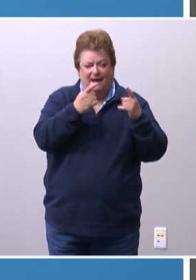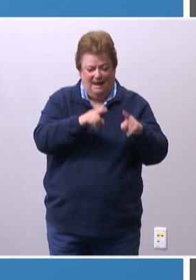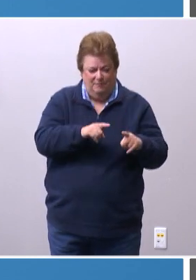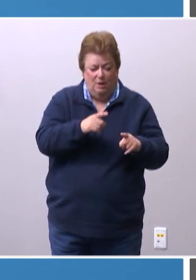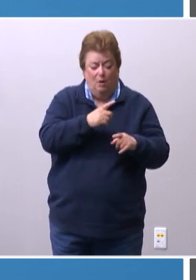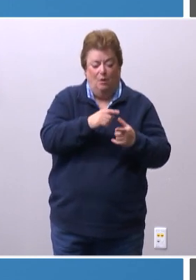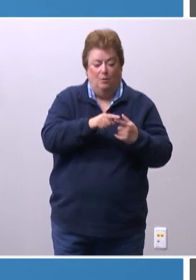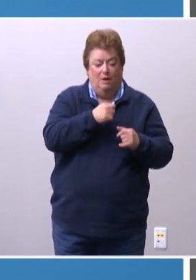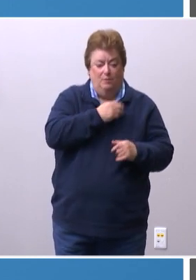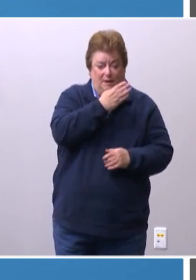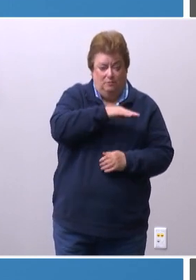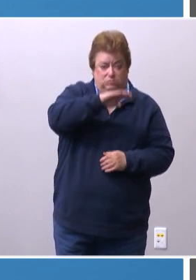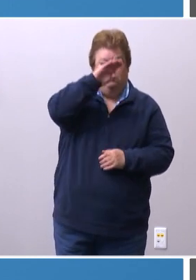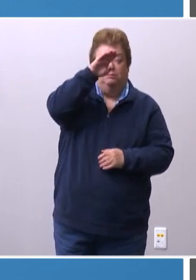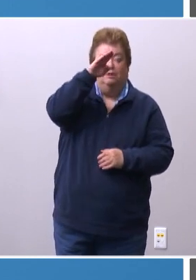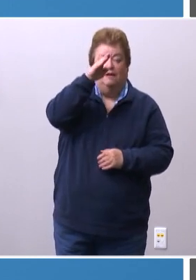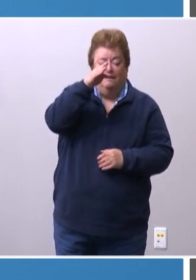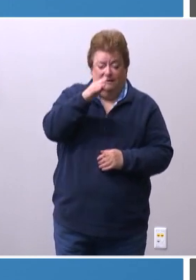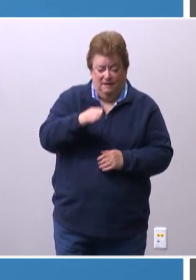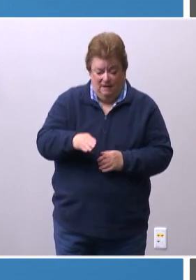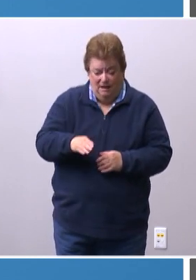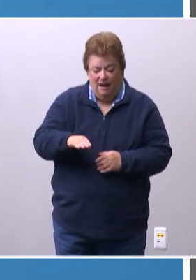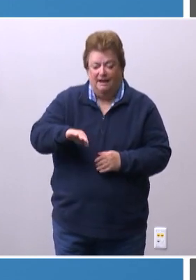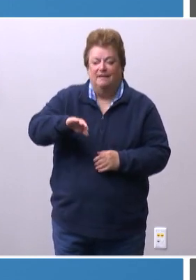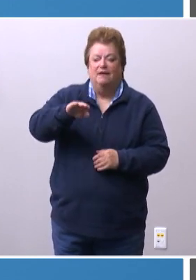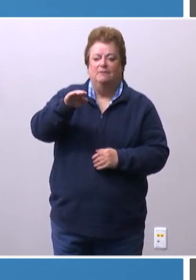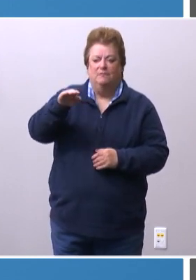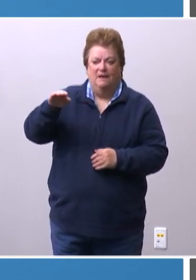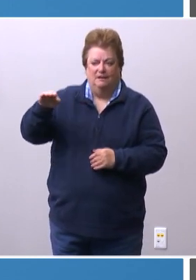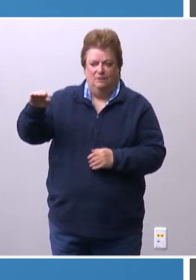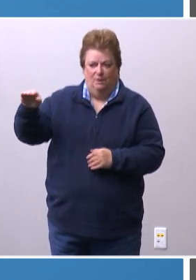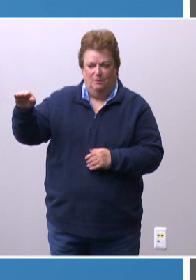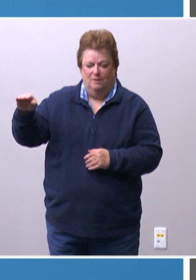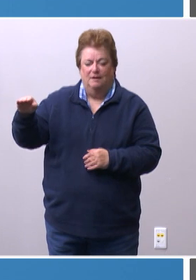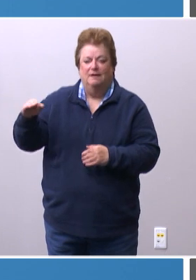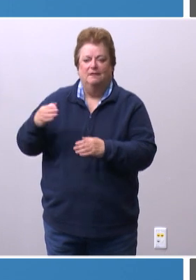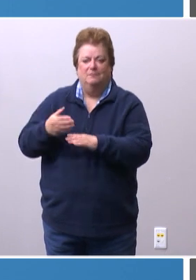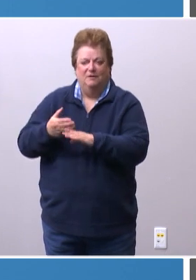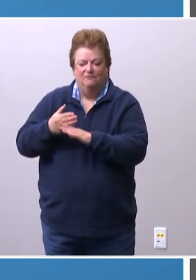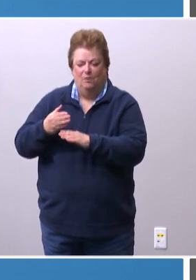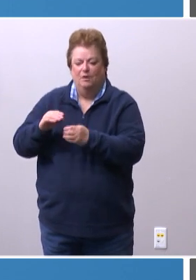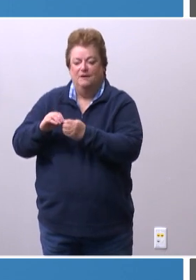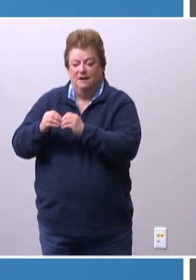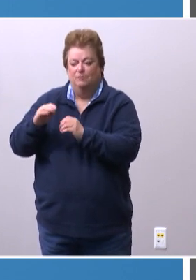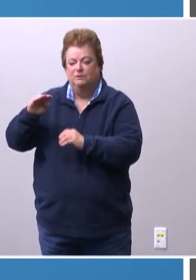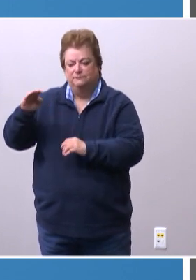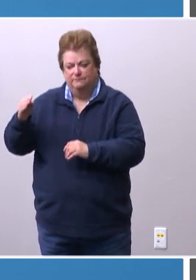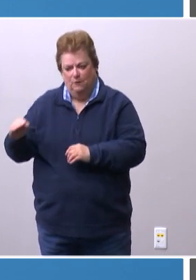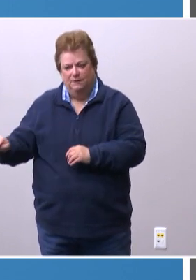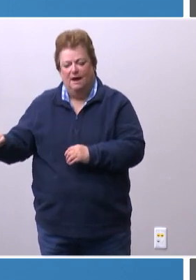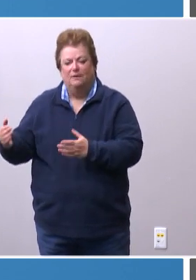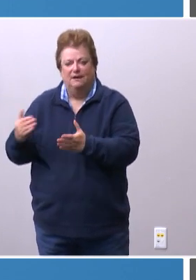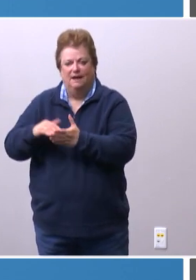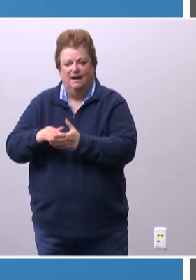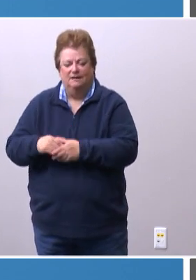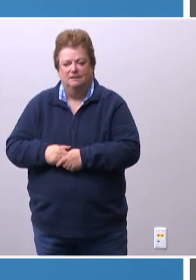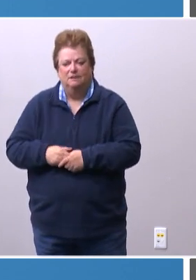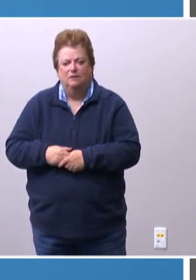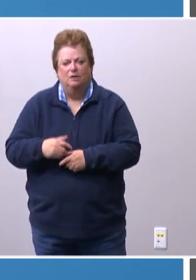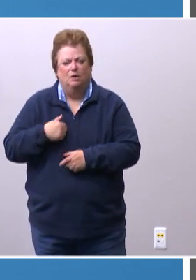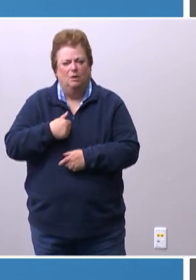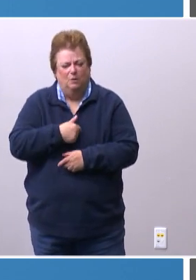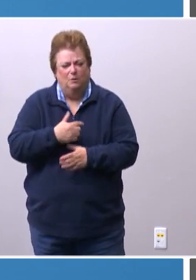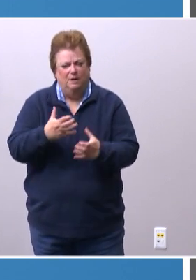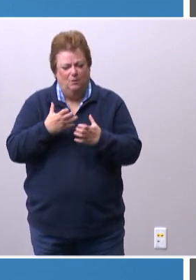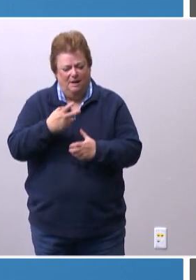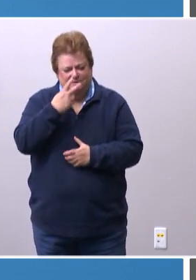surge, then a decline, then a plateau, before our case numbers change and go down again. We would like to see case